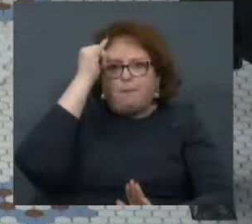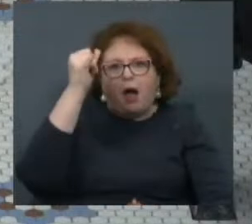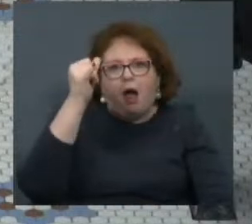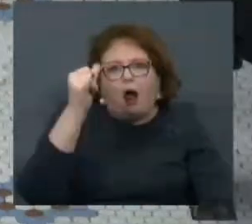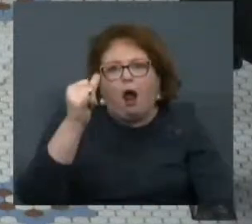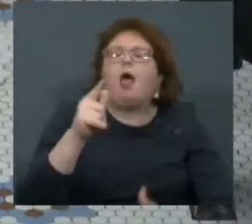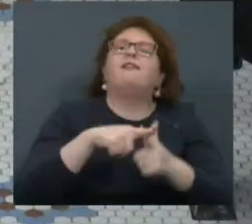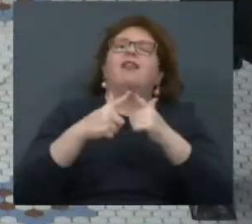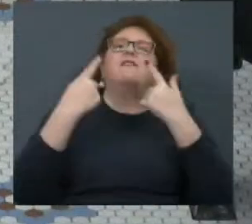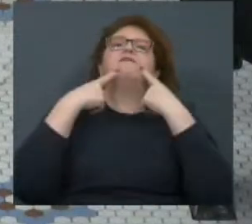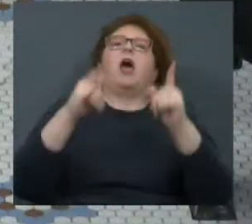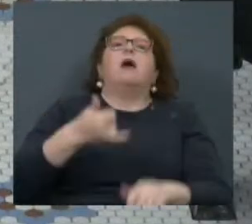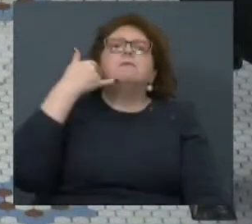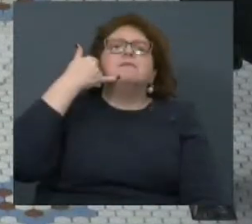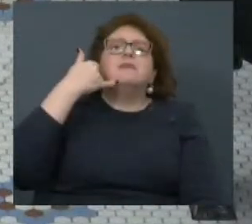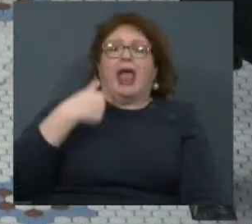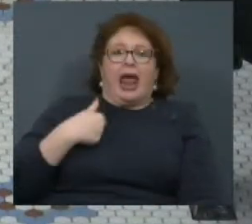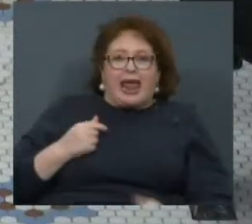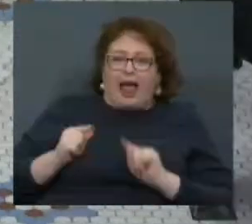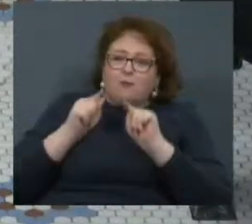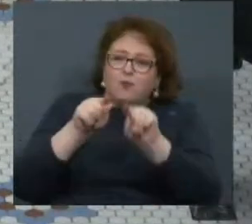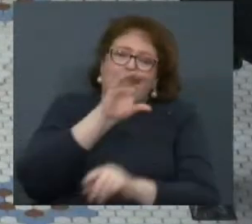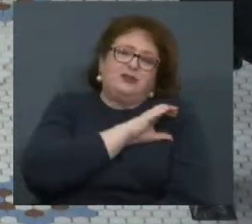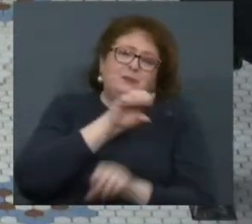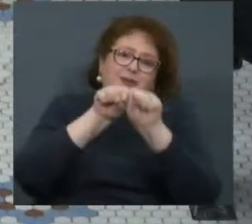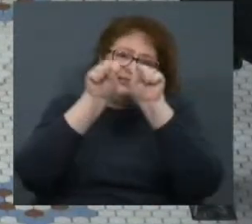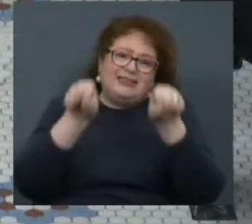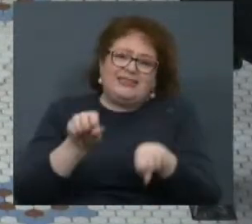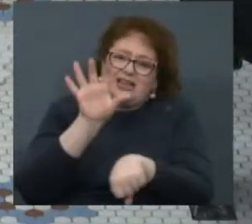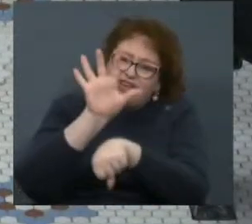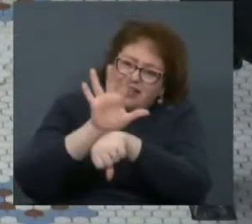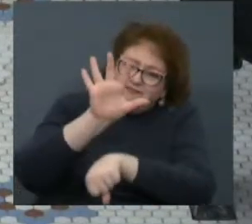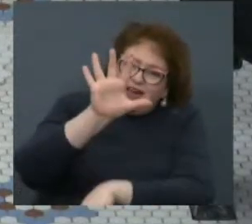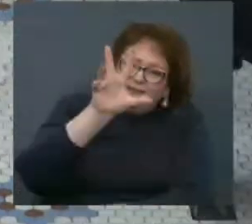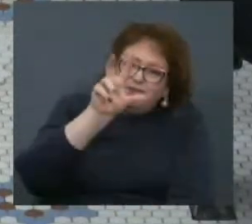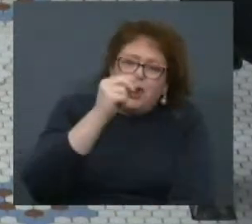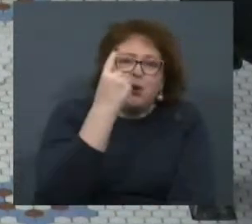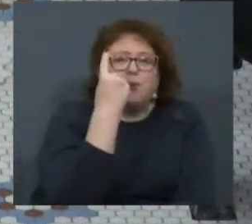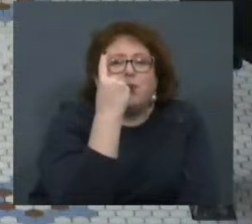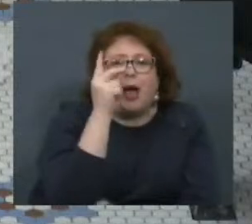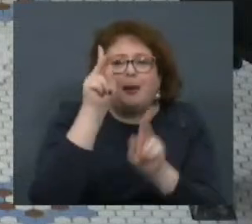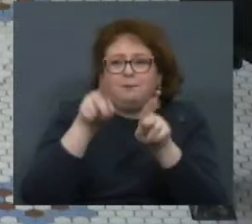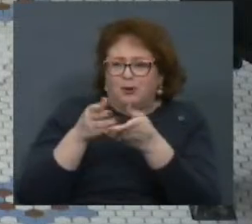at the police station at 5:30. That's